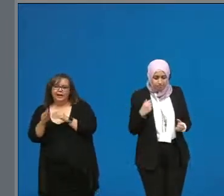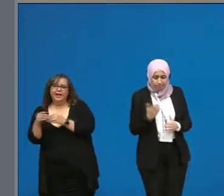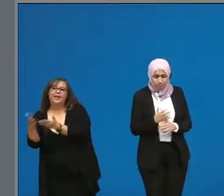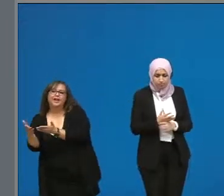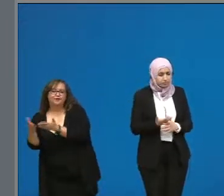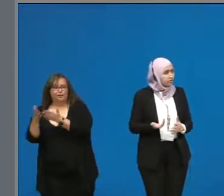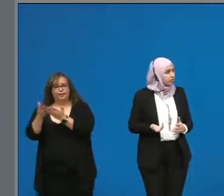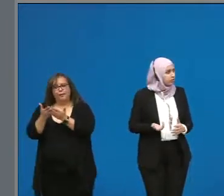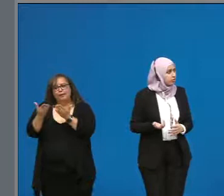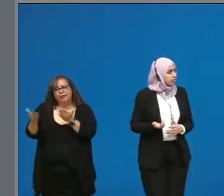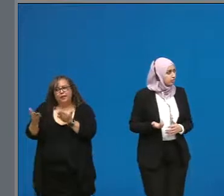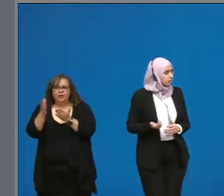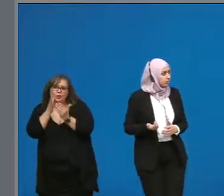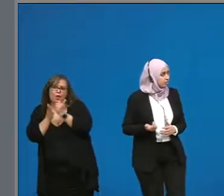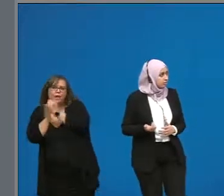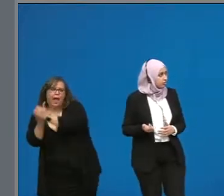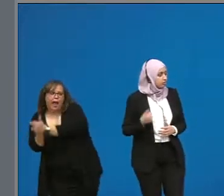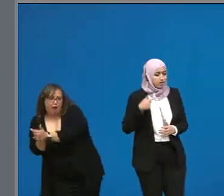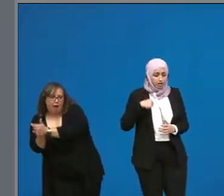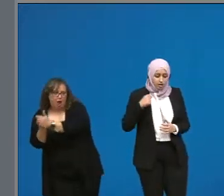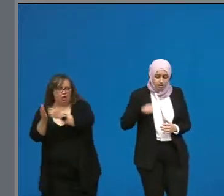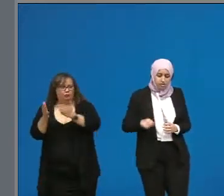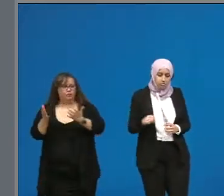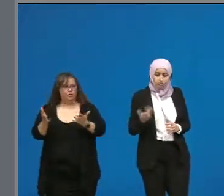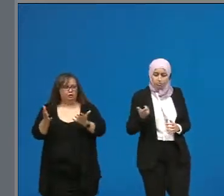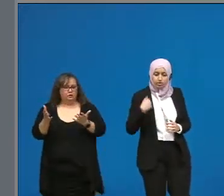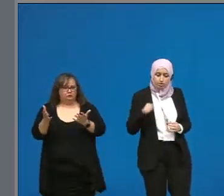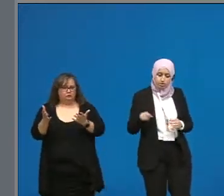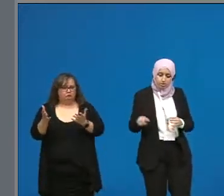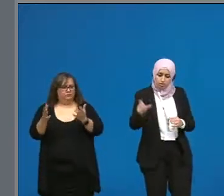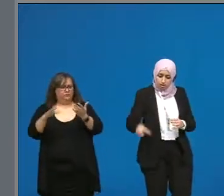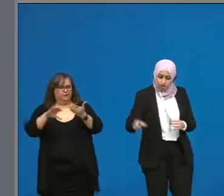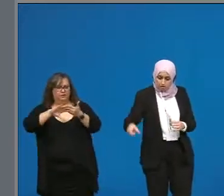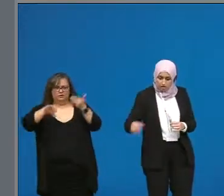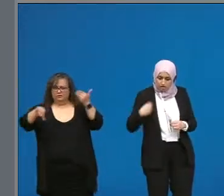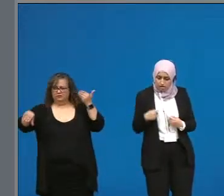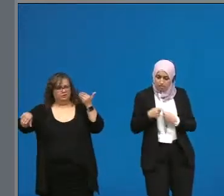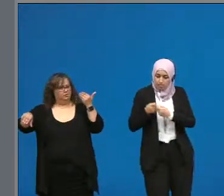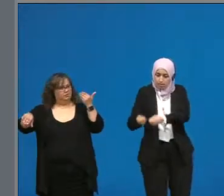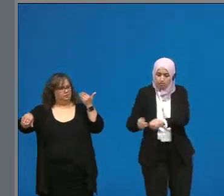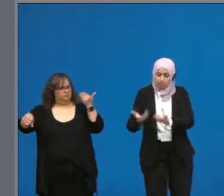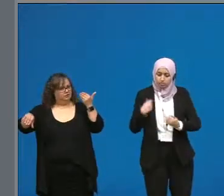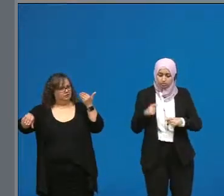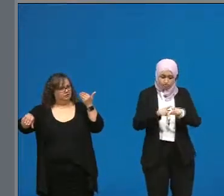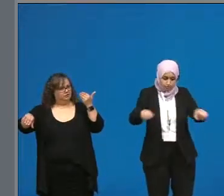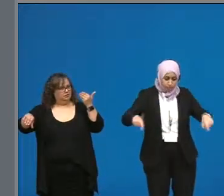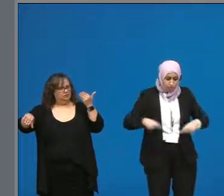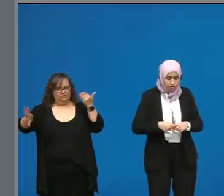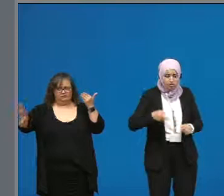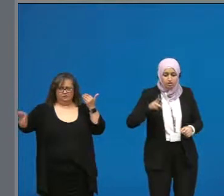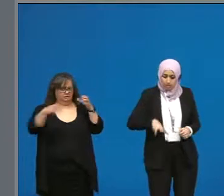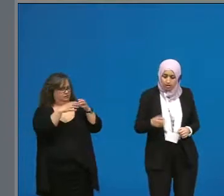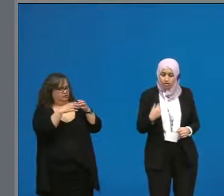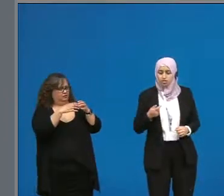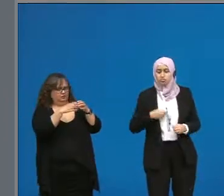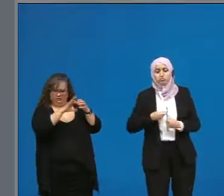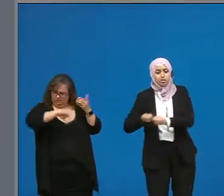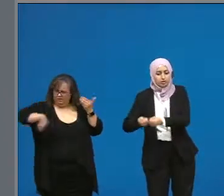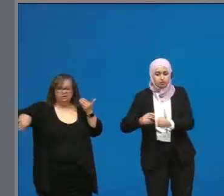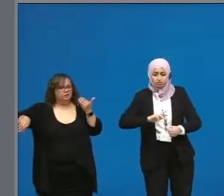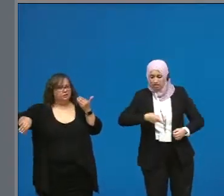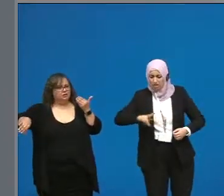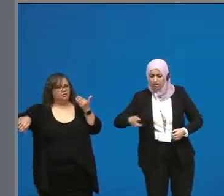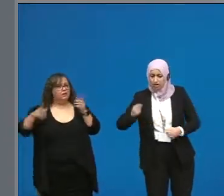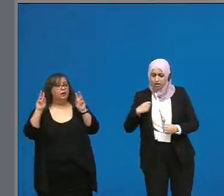giving them things that can help them and strategy to put in place. But they're now segregated, they're in a separate group. That used to be simple things like withdrawal